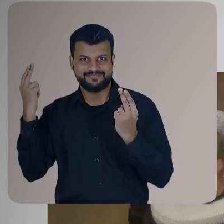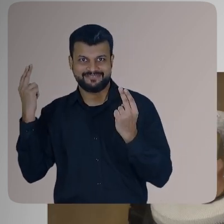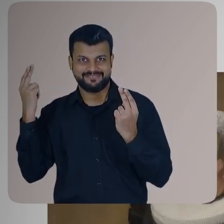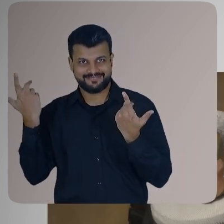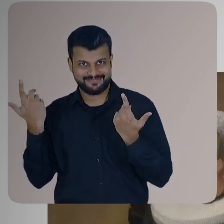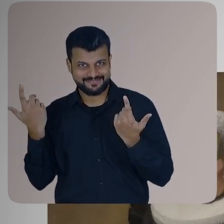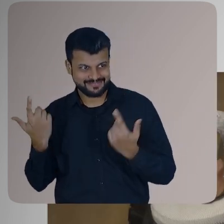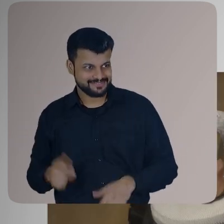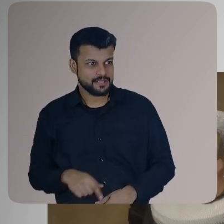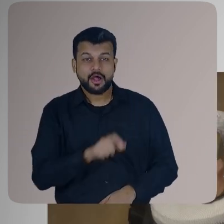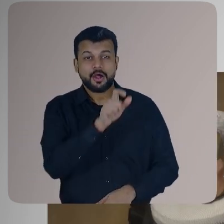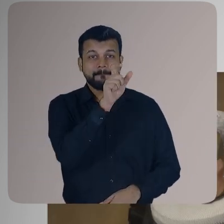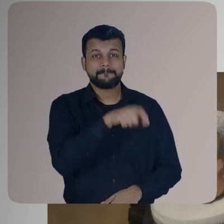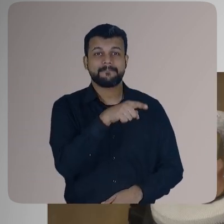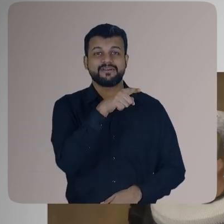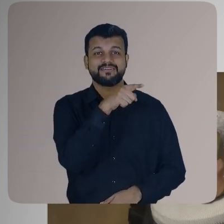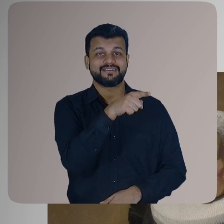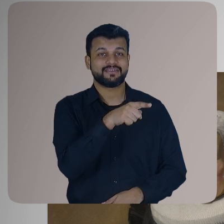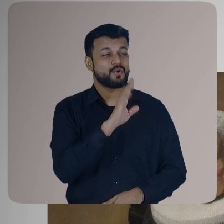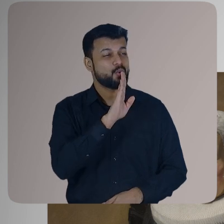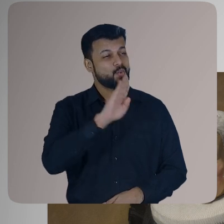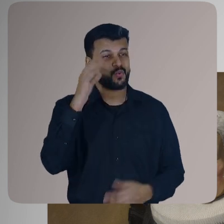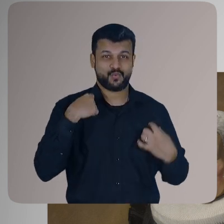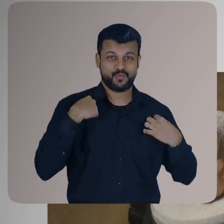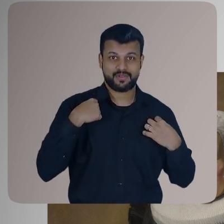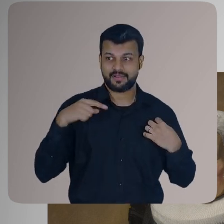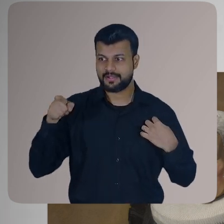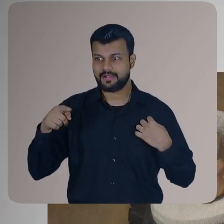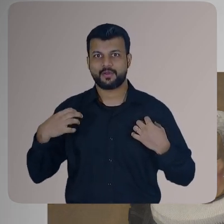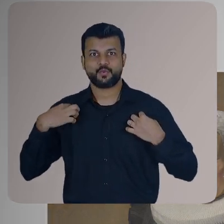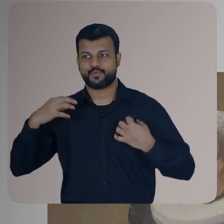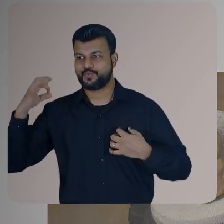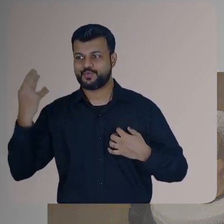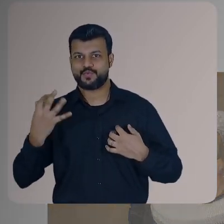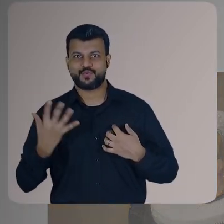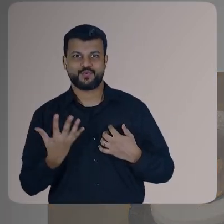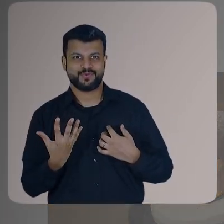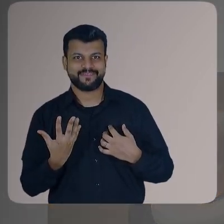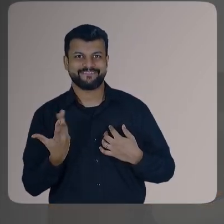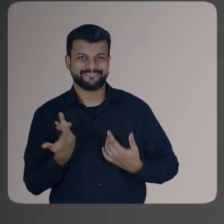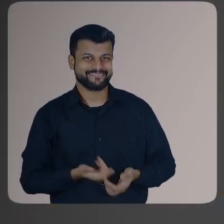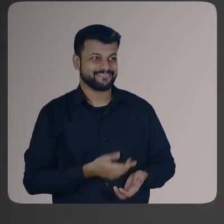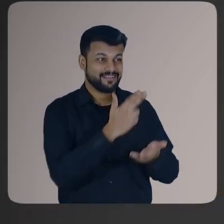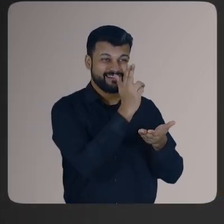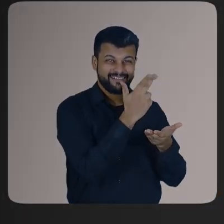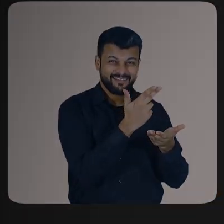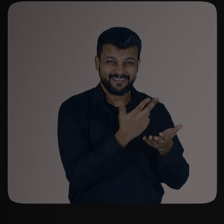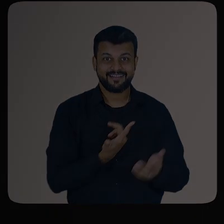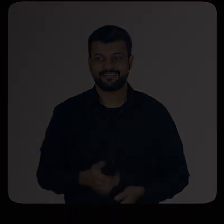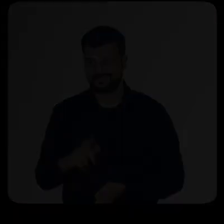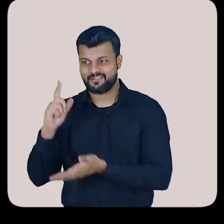Simultaneously, we explore the interplay of evolving beauty and stylistic trends across different mediums and time